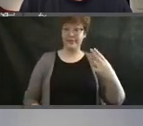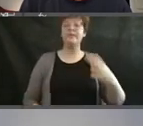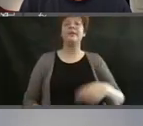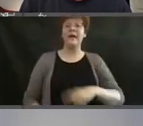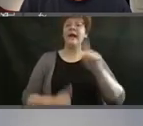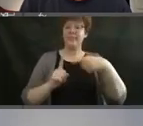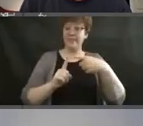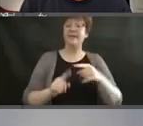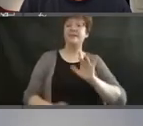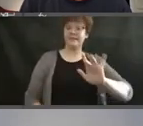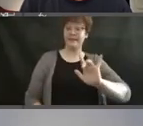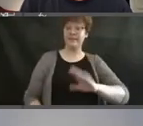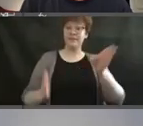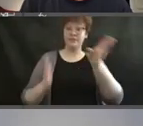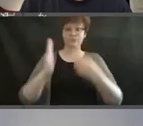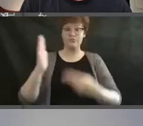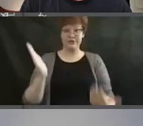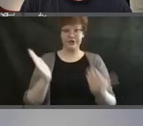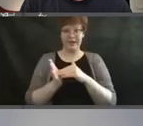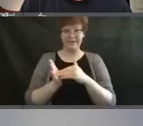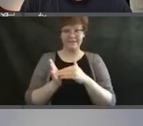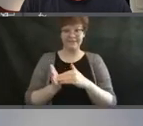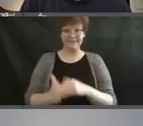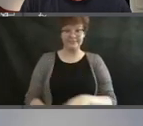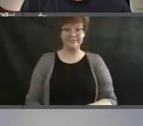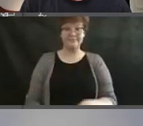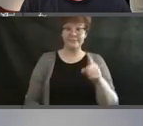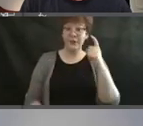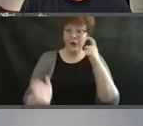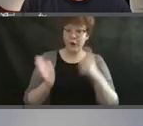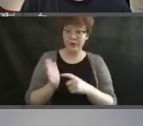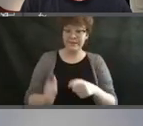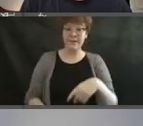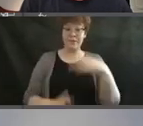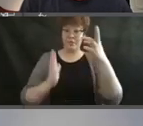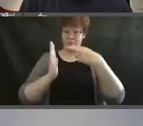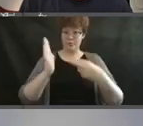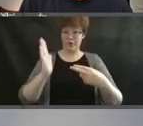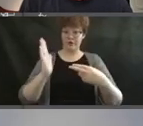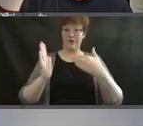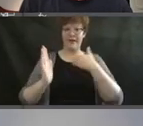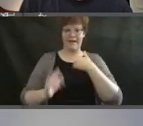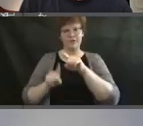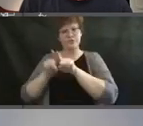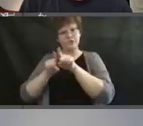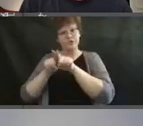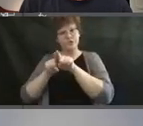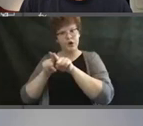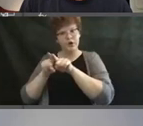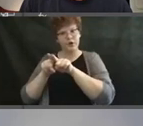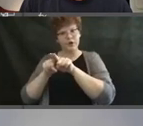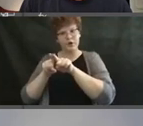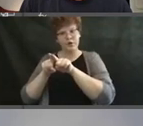path, notice that you see the little asterisk to the right of the brush icon. But as soon as you move over the